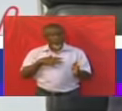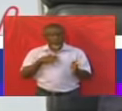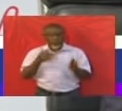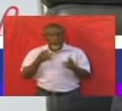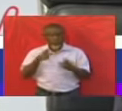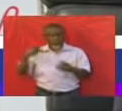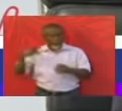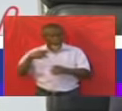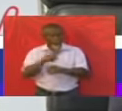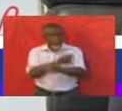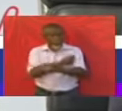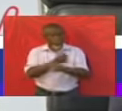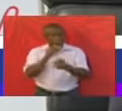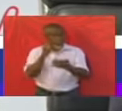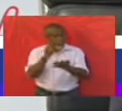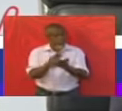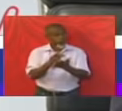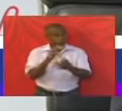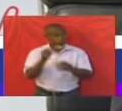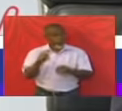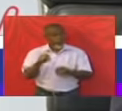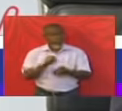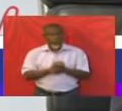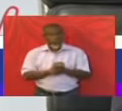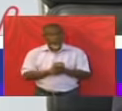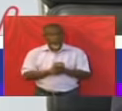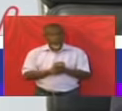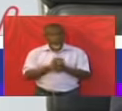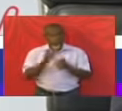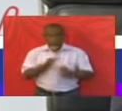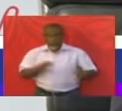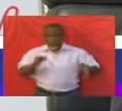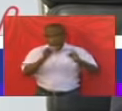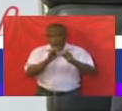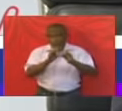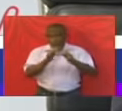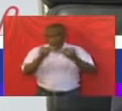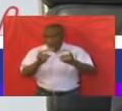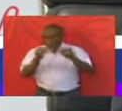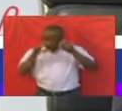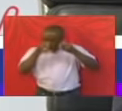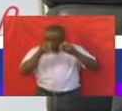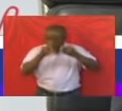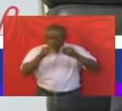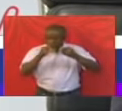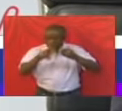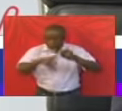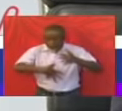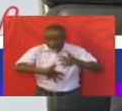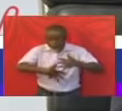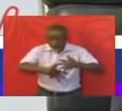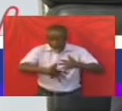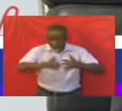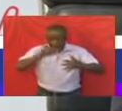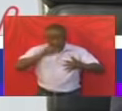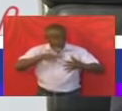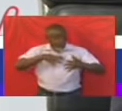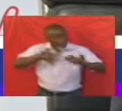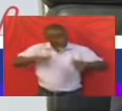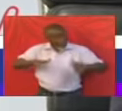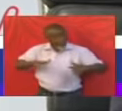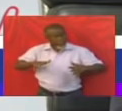course, everything is priority. So our priority right now would be the pregnant woman. So if you're trying to get pregnant, you have many